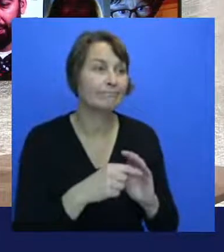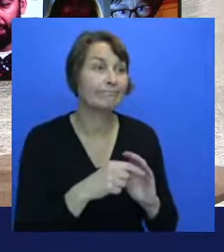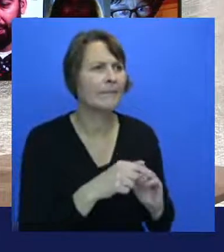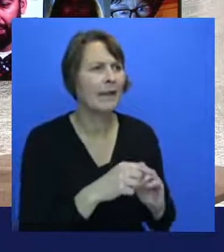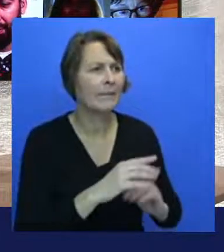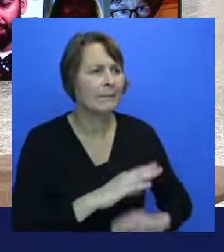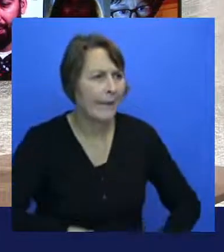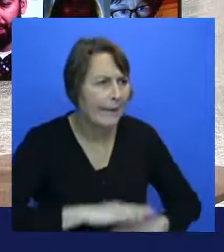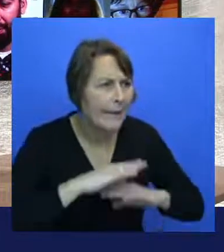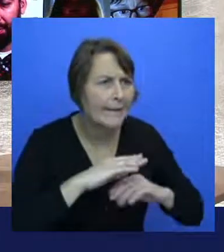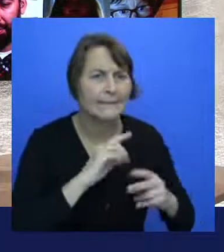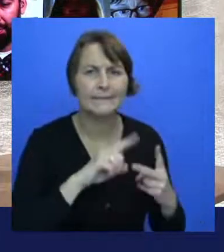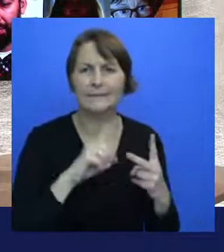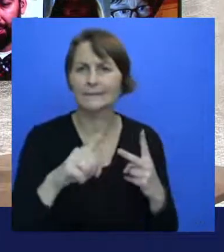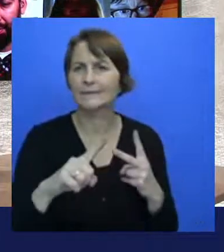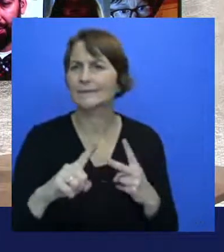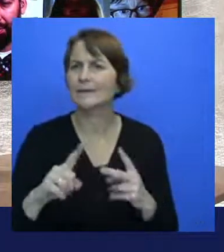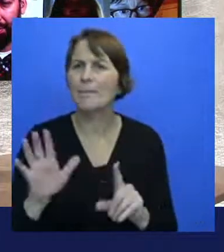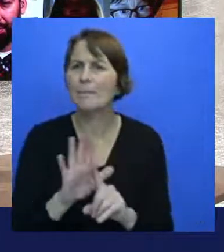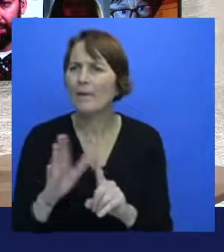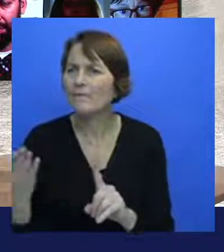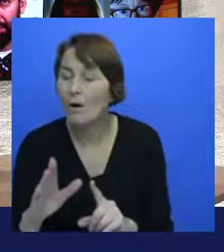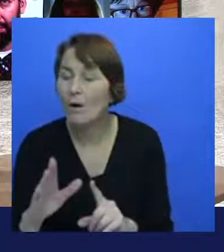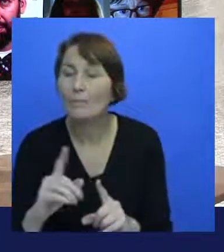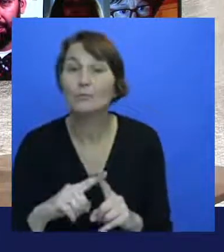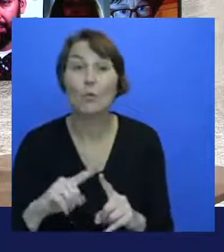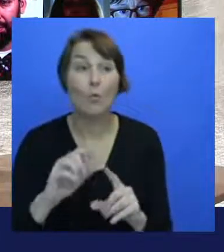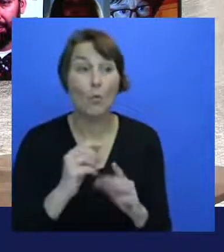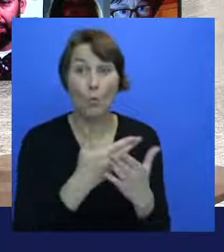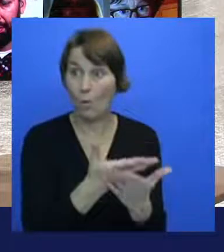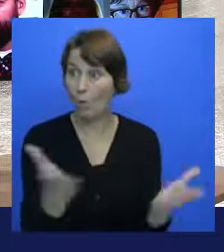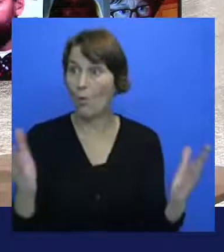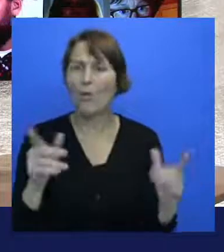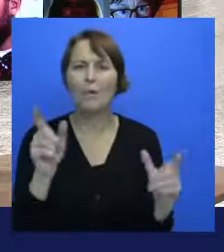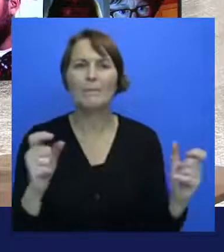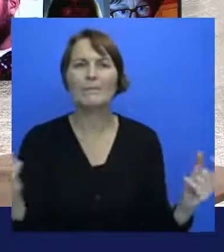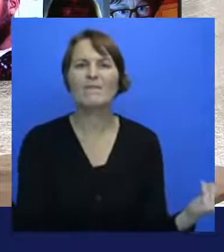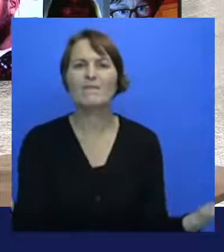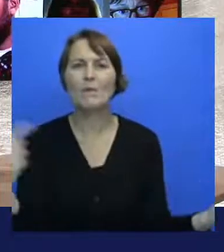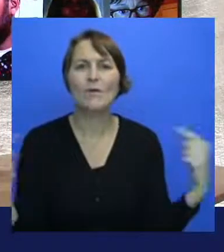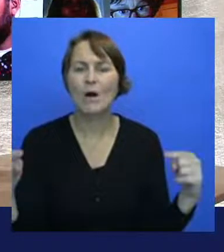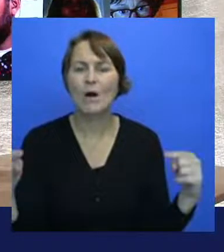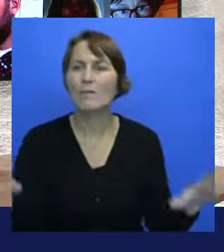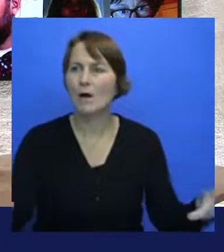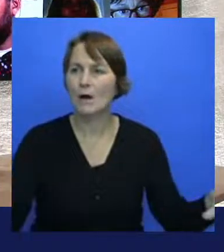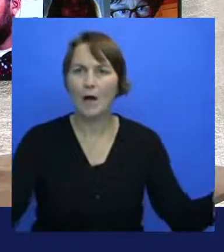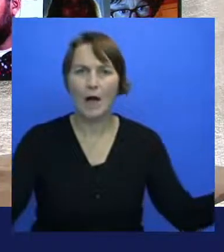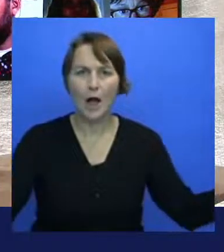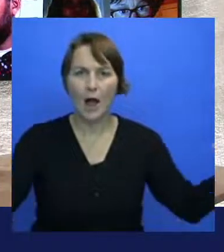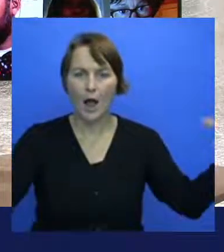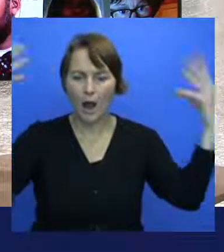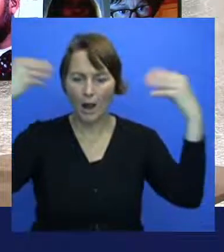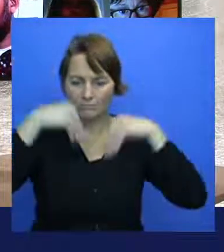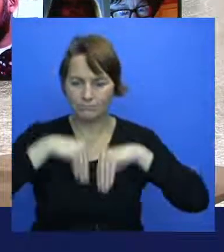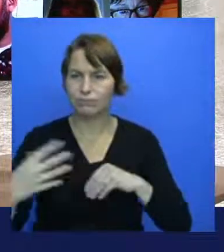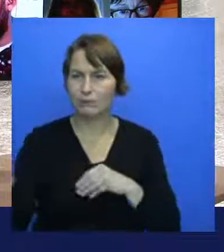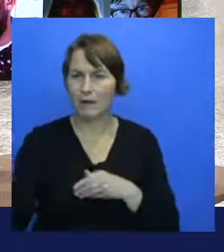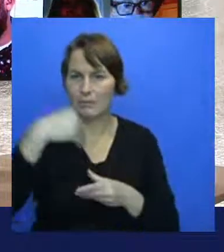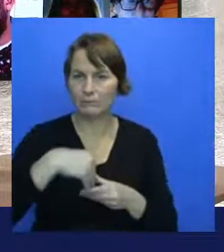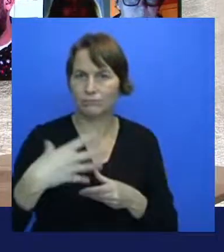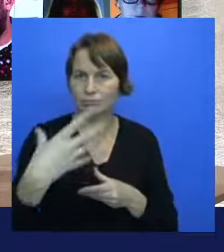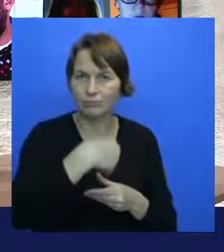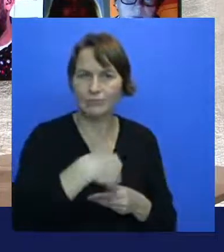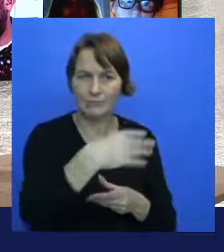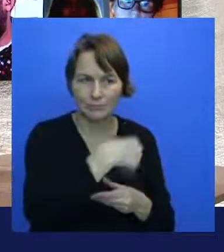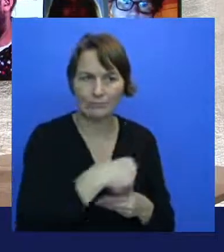can have input from all those people in order to understand better how AI should be created